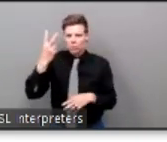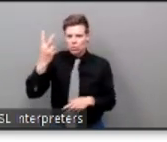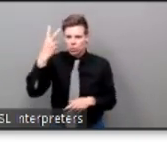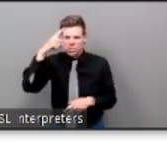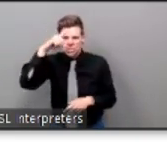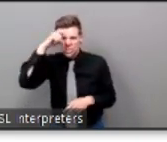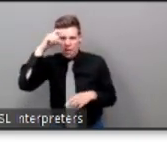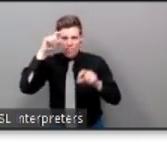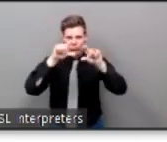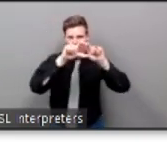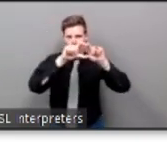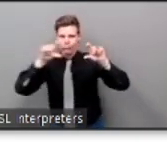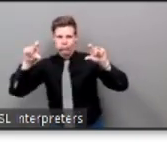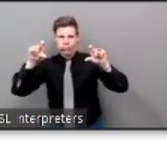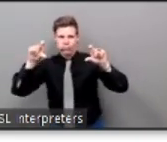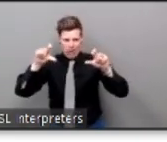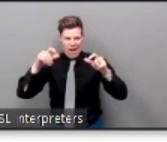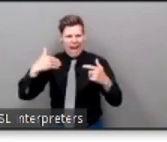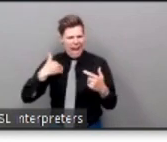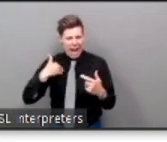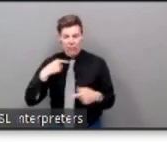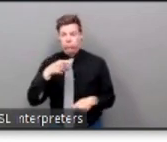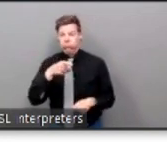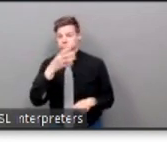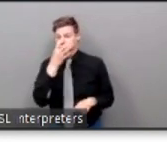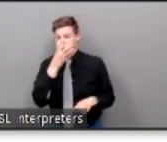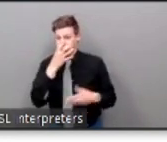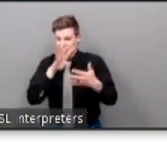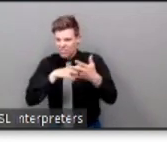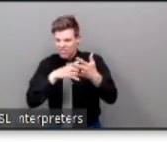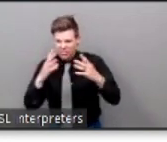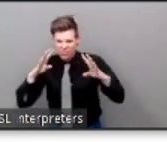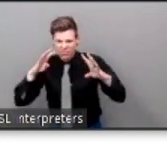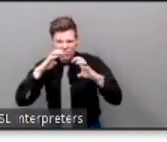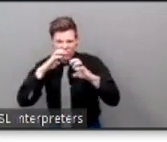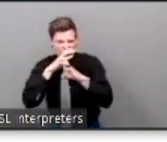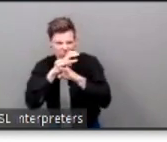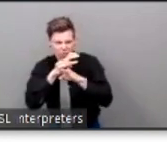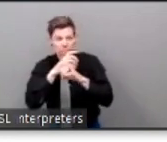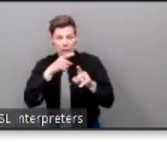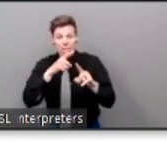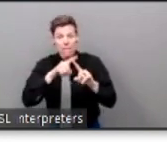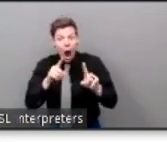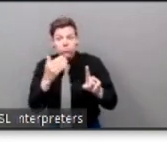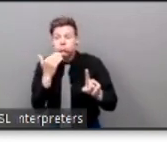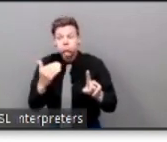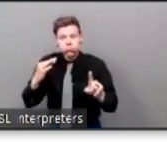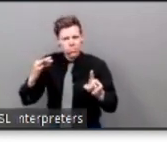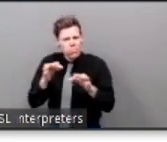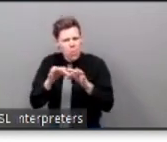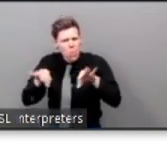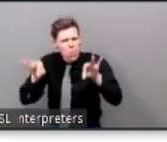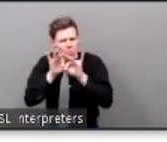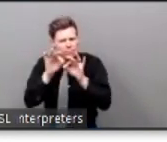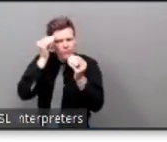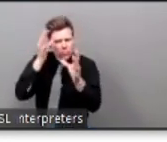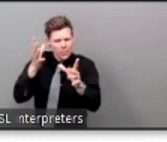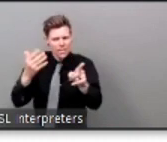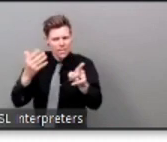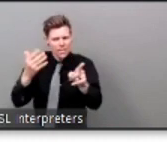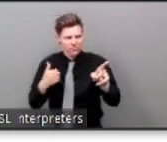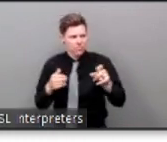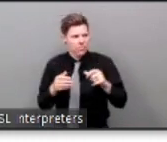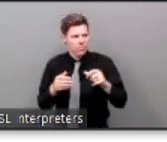complicated graph, but it's a wealth of information. And what it shows, first, let's start with the